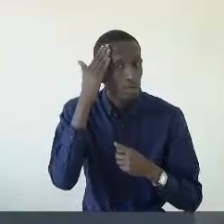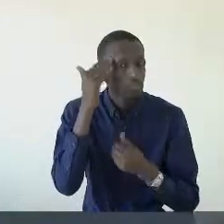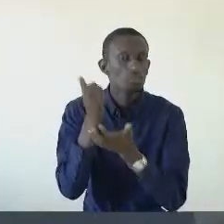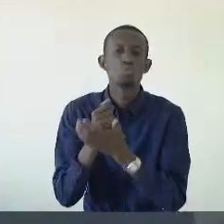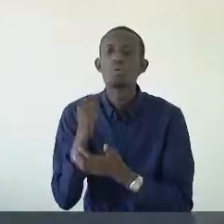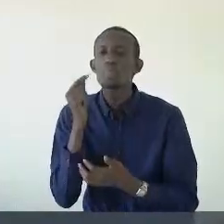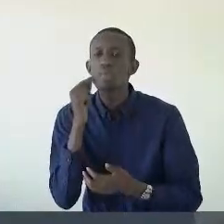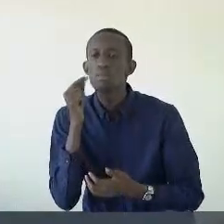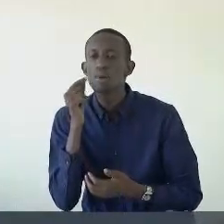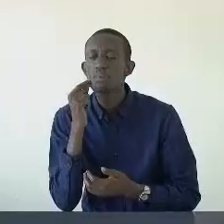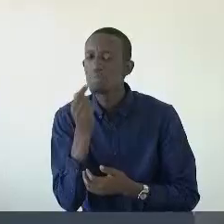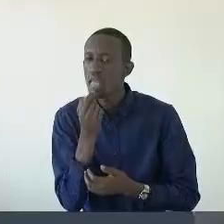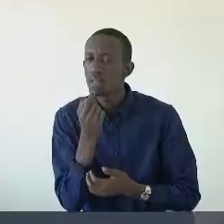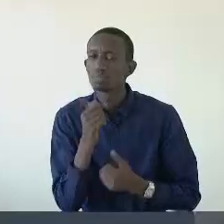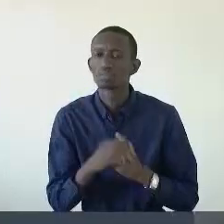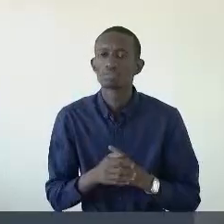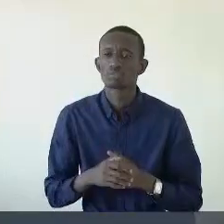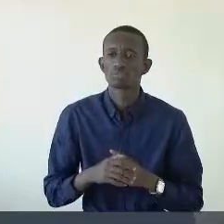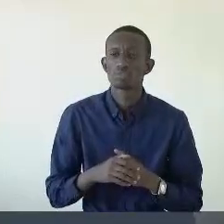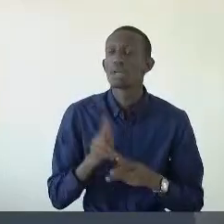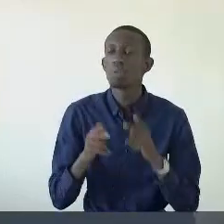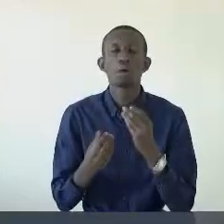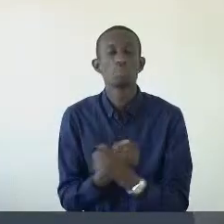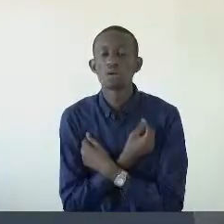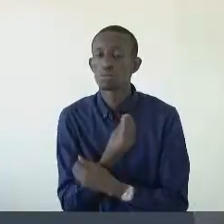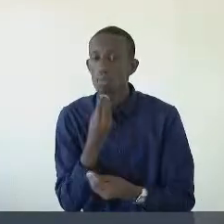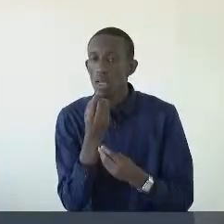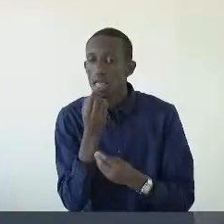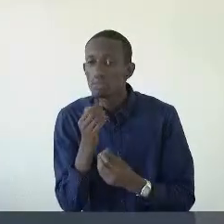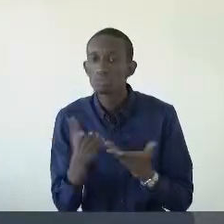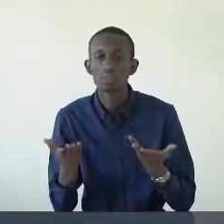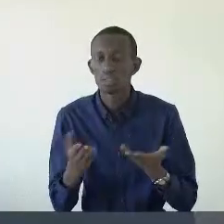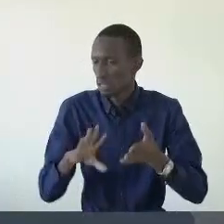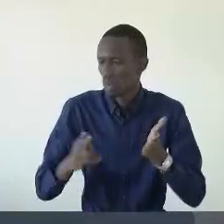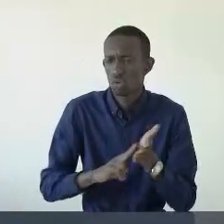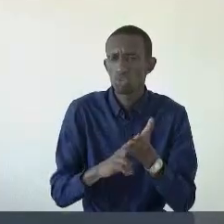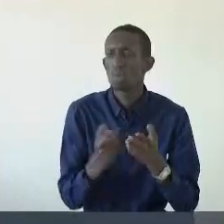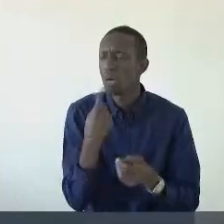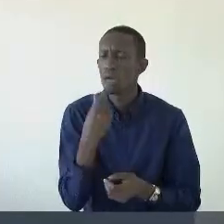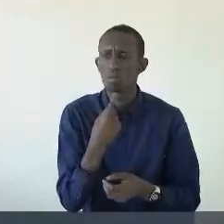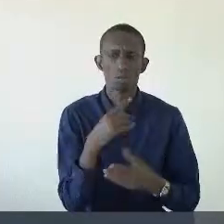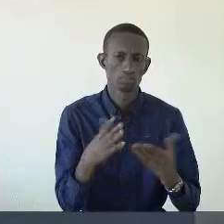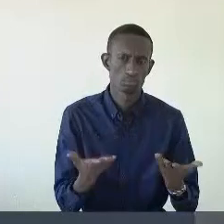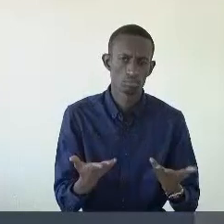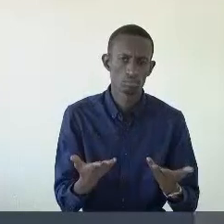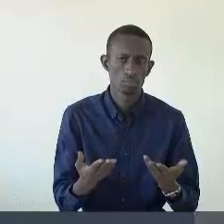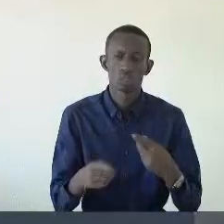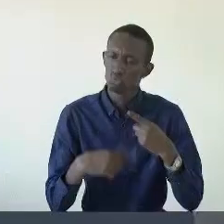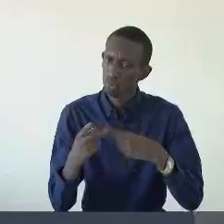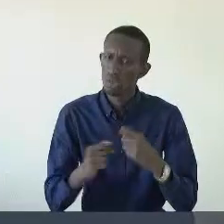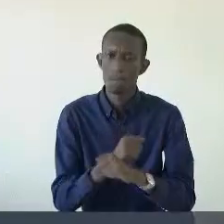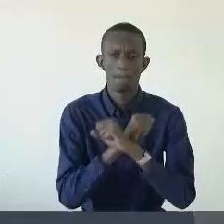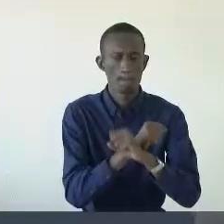which has a lot of nutrients, and some people can use it as the source of medicine. Let us protect them. They